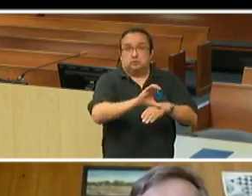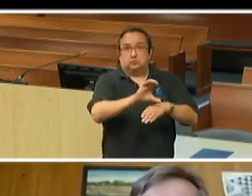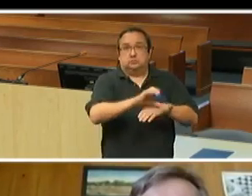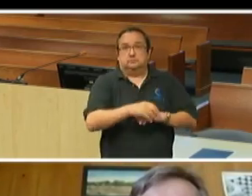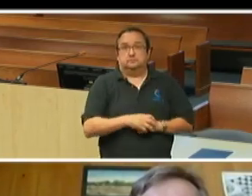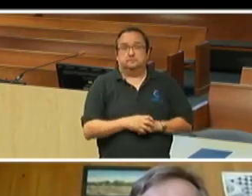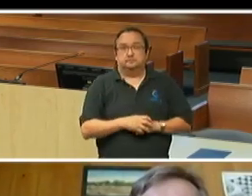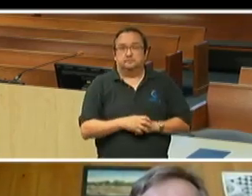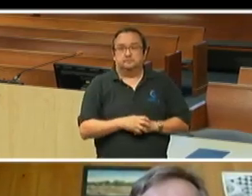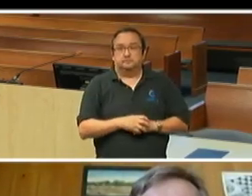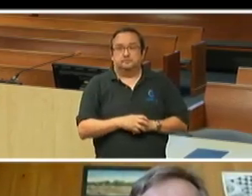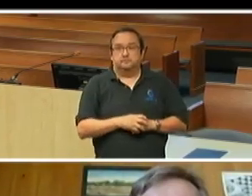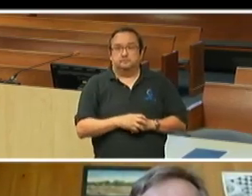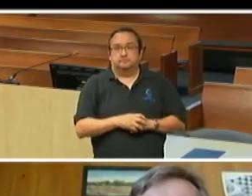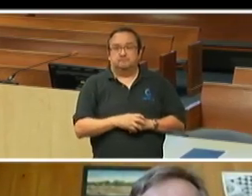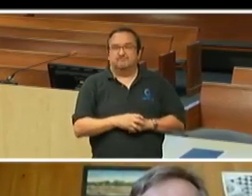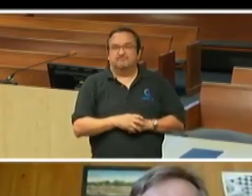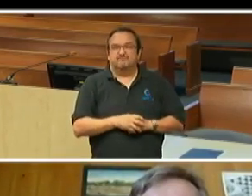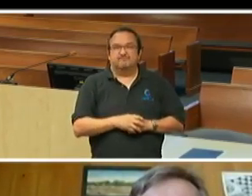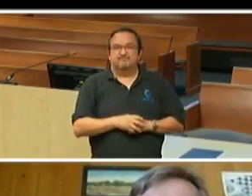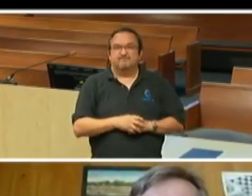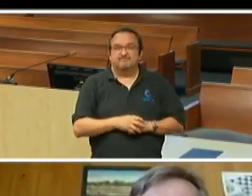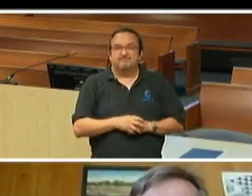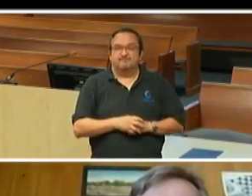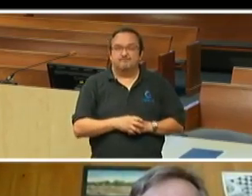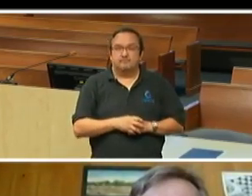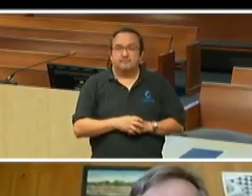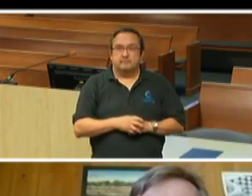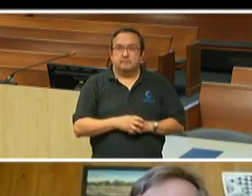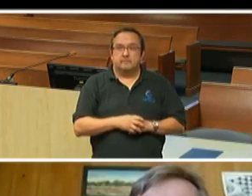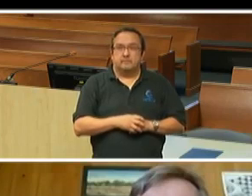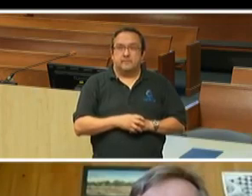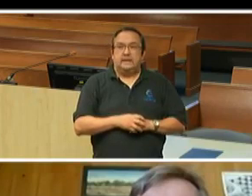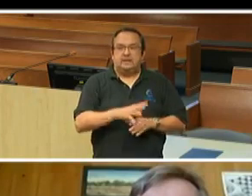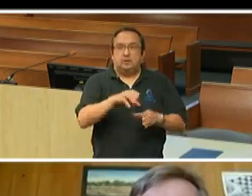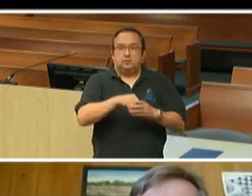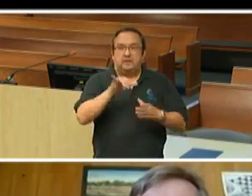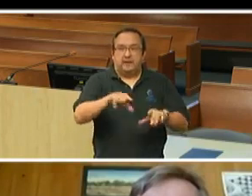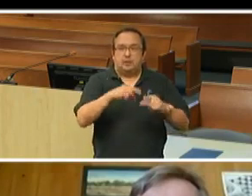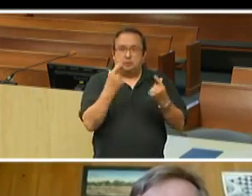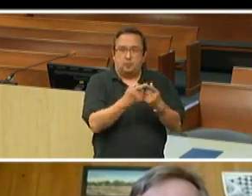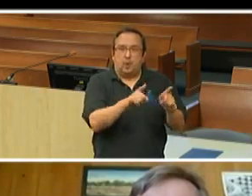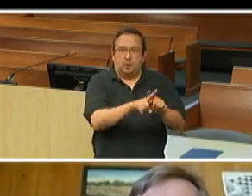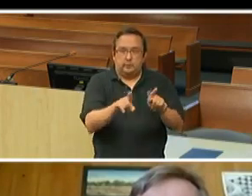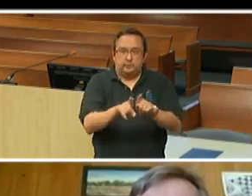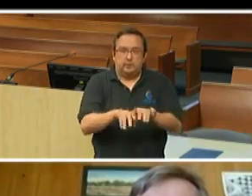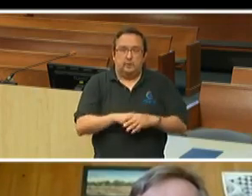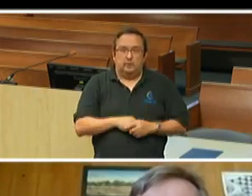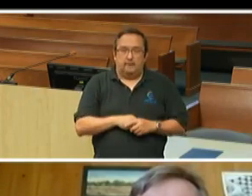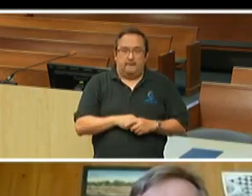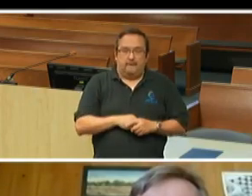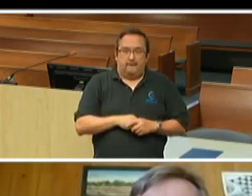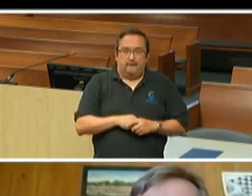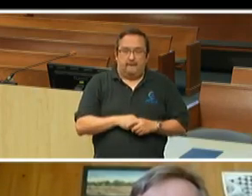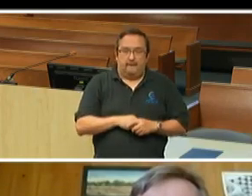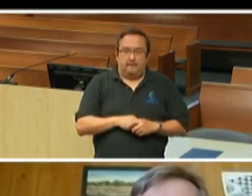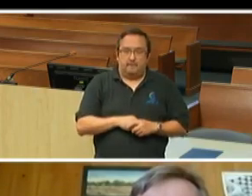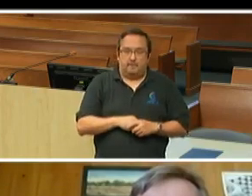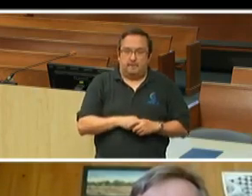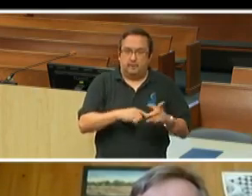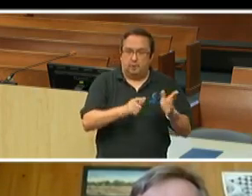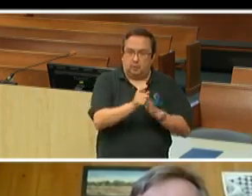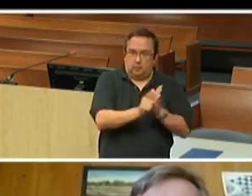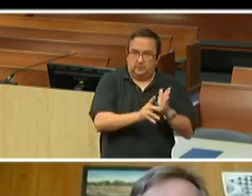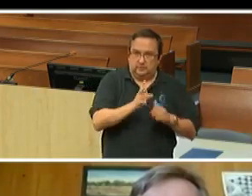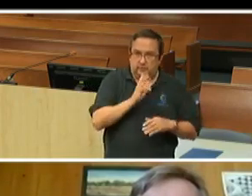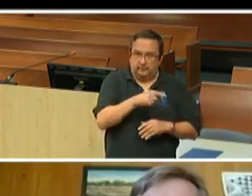gatherings. I don't need that including because it's clearly included in that. But it's the same standard